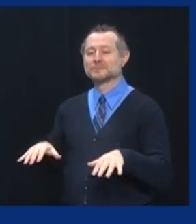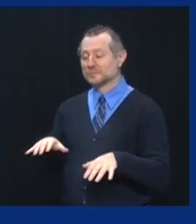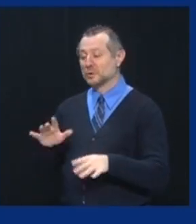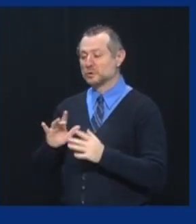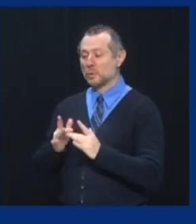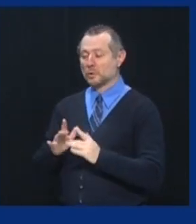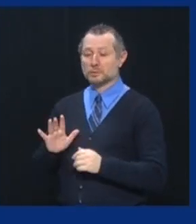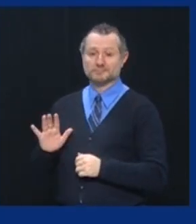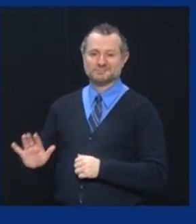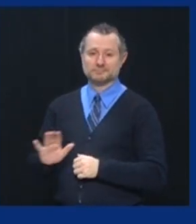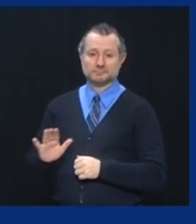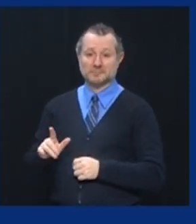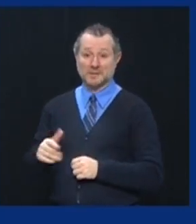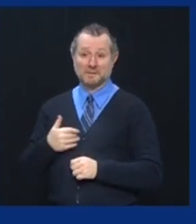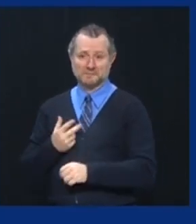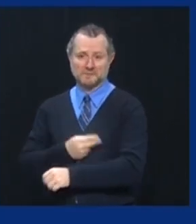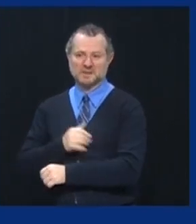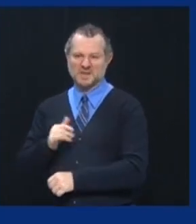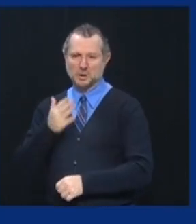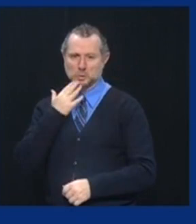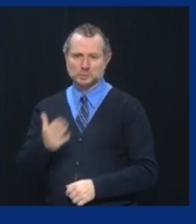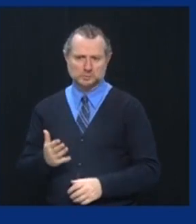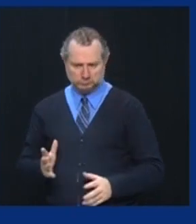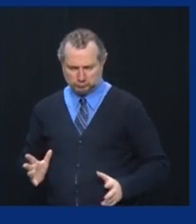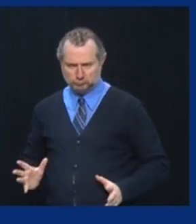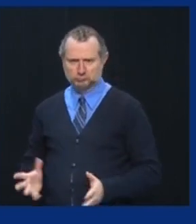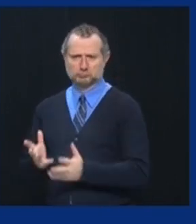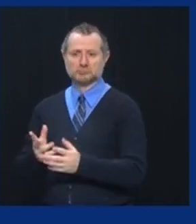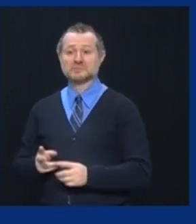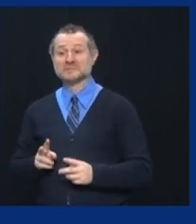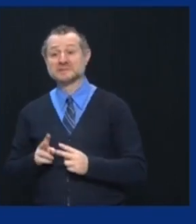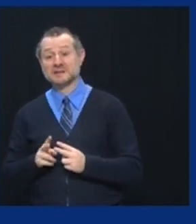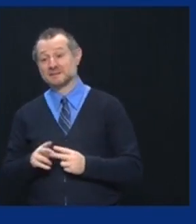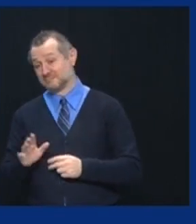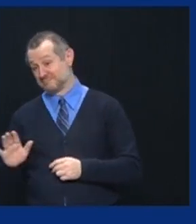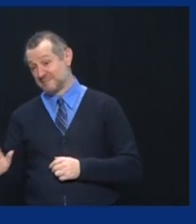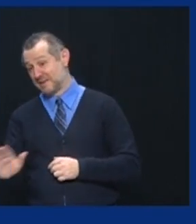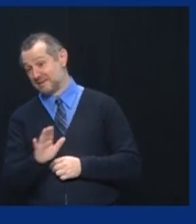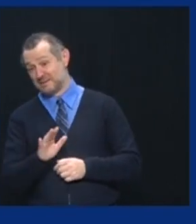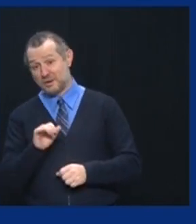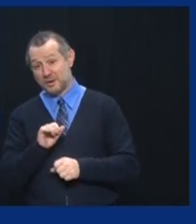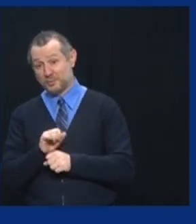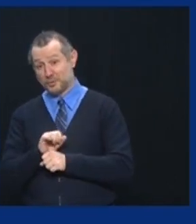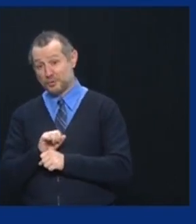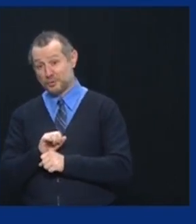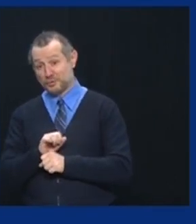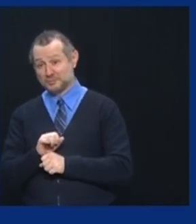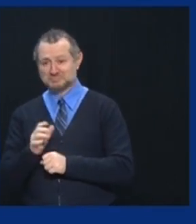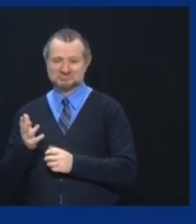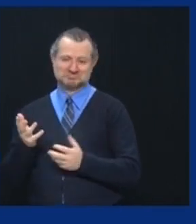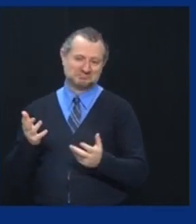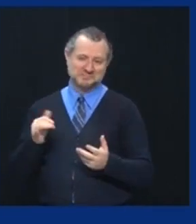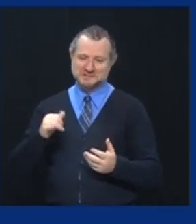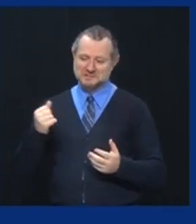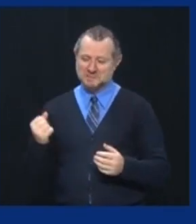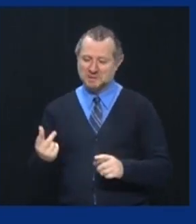own networks meaning either their employees can vaccinate that unit,